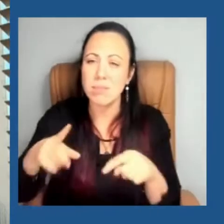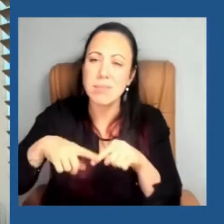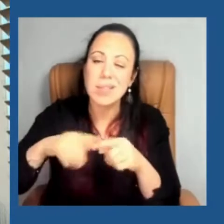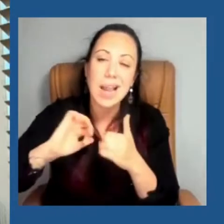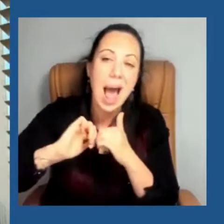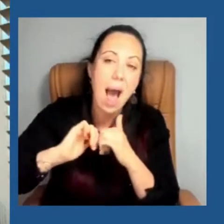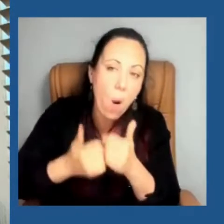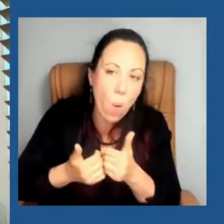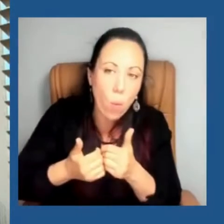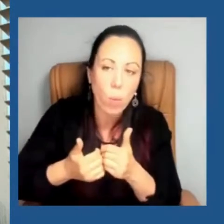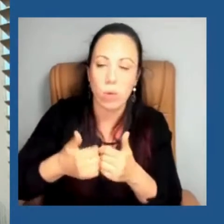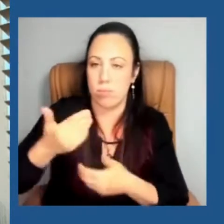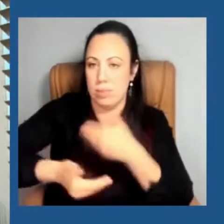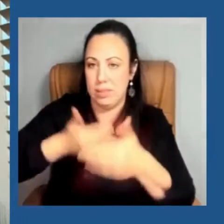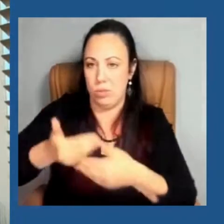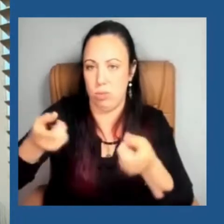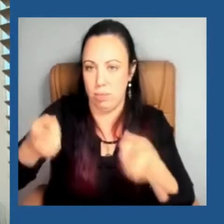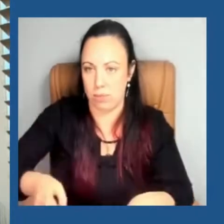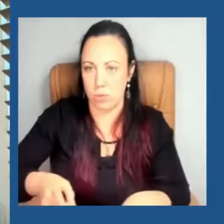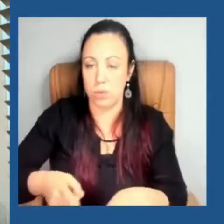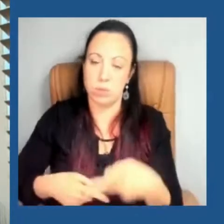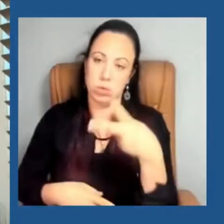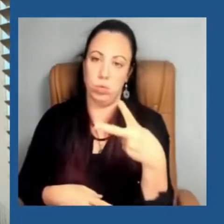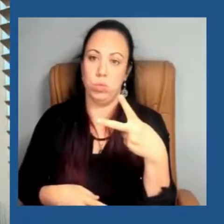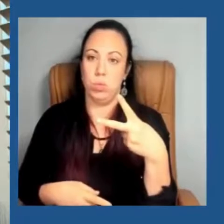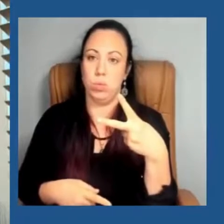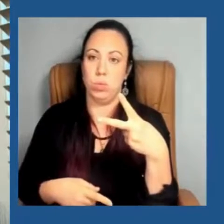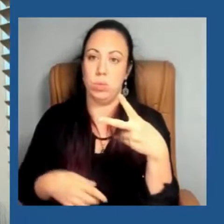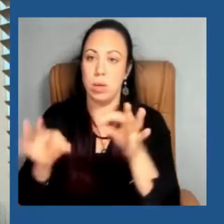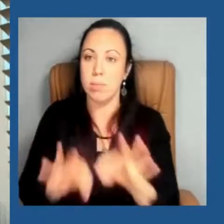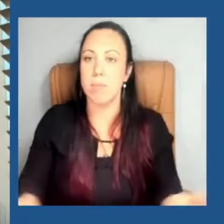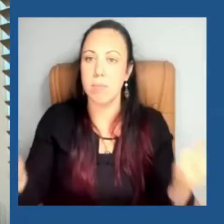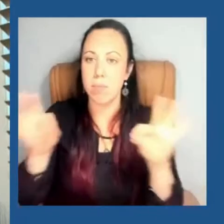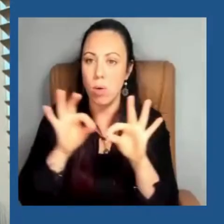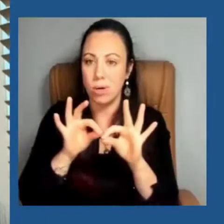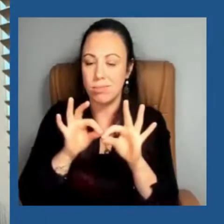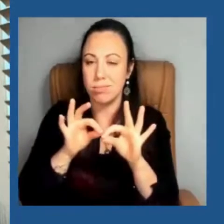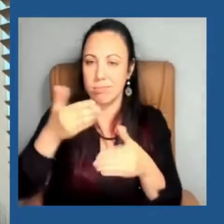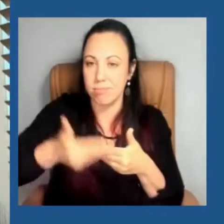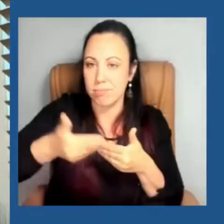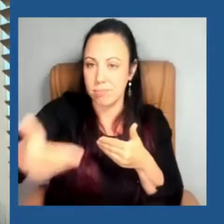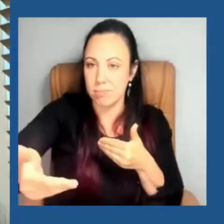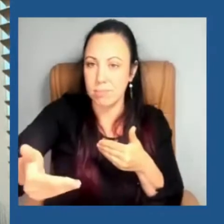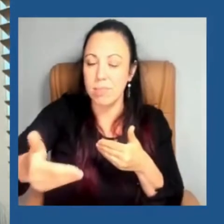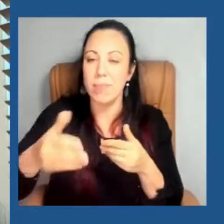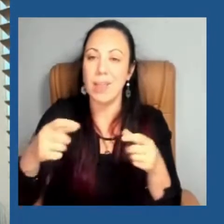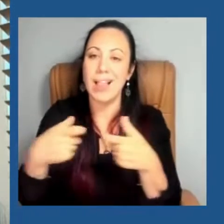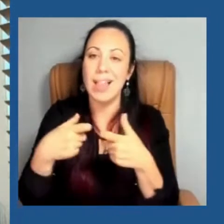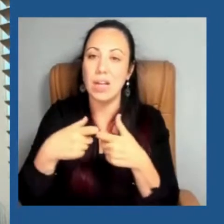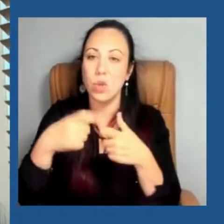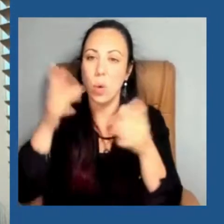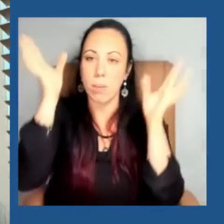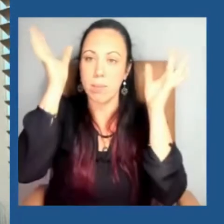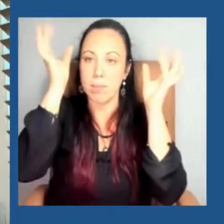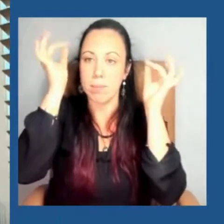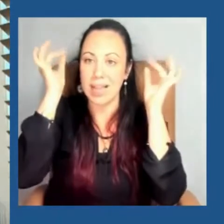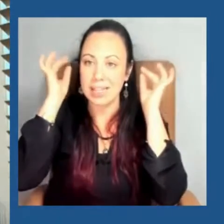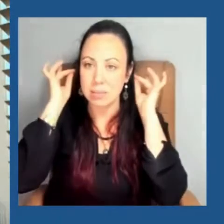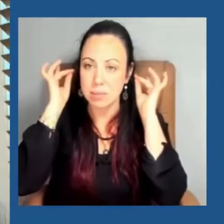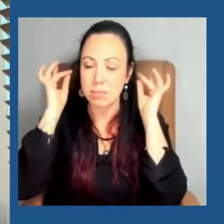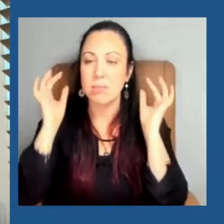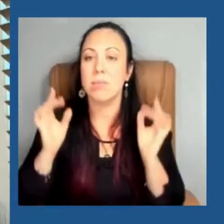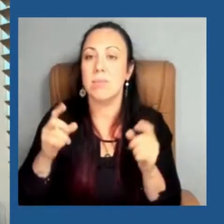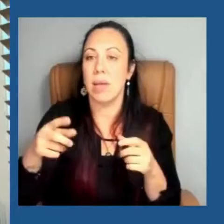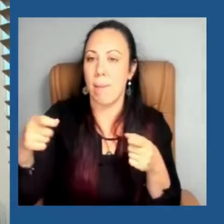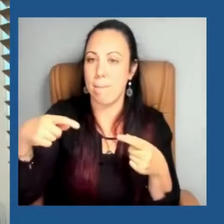performed. 2 important aspects of ECT technique include electrode placement and pulse width. I'm going to define